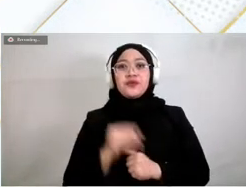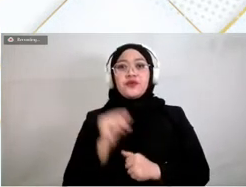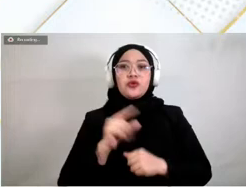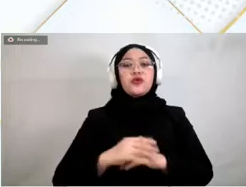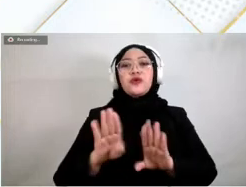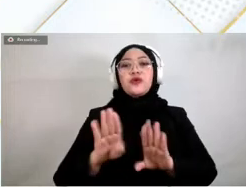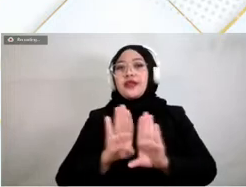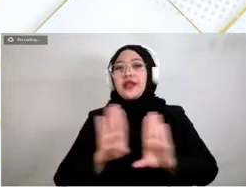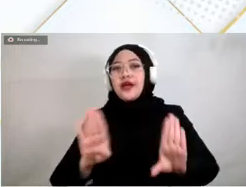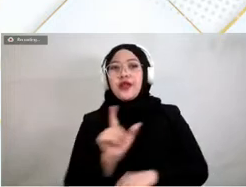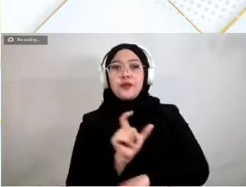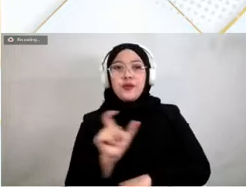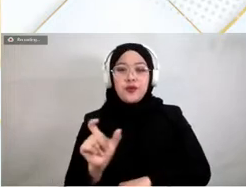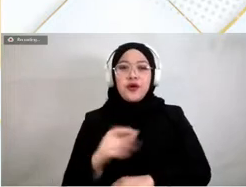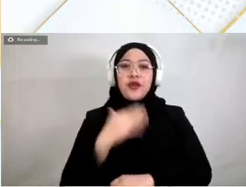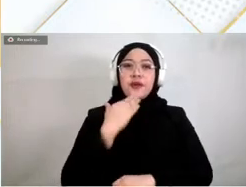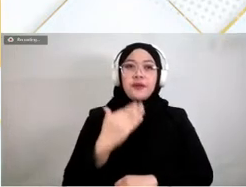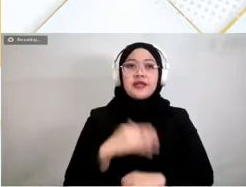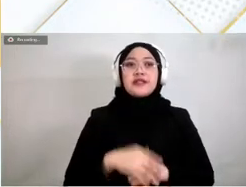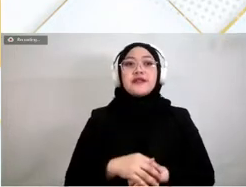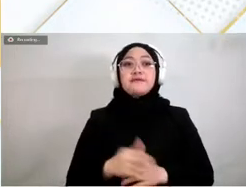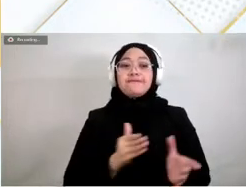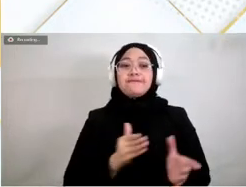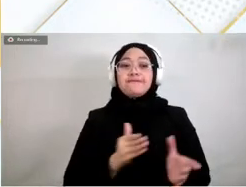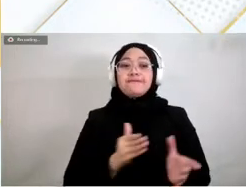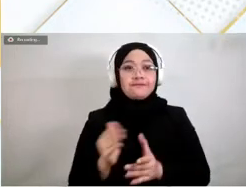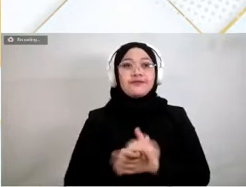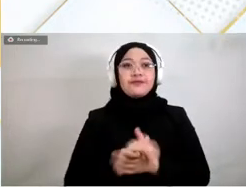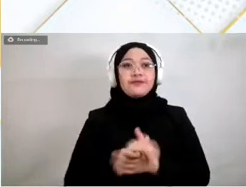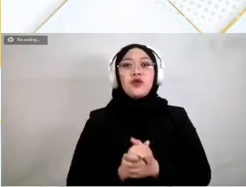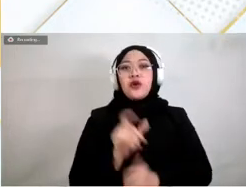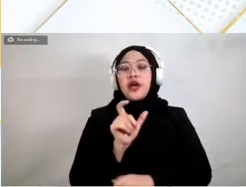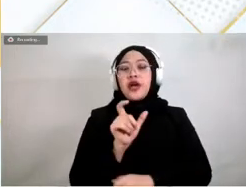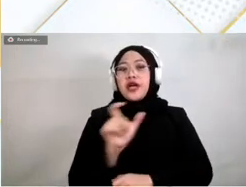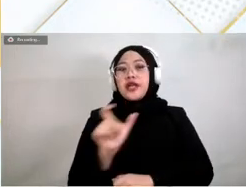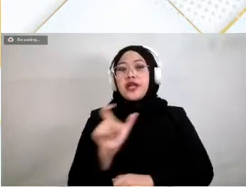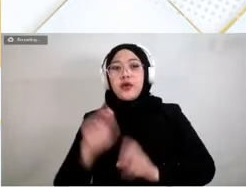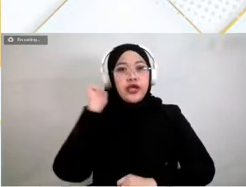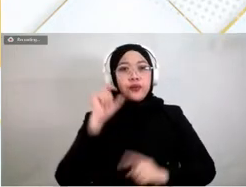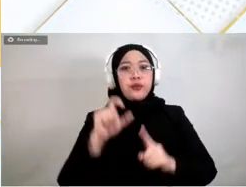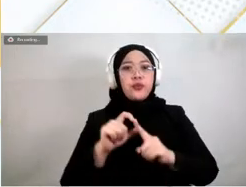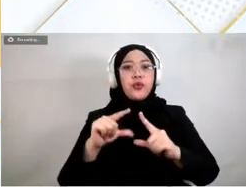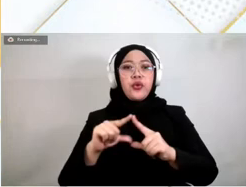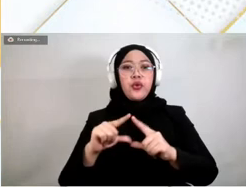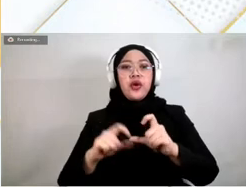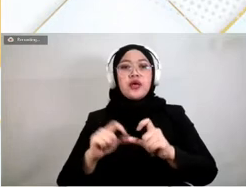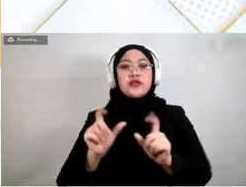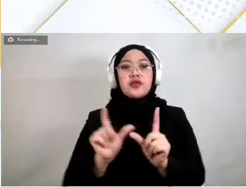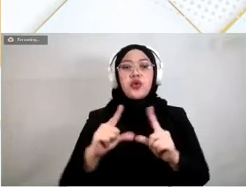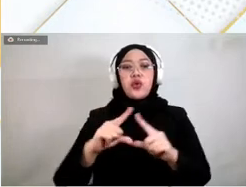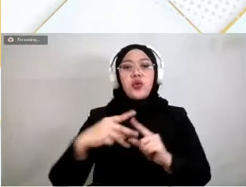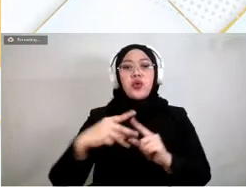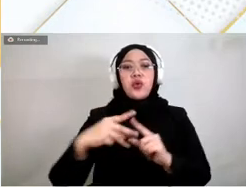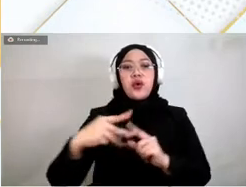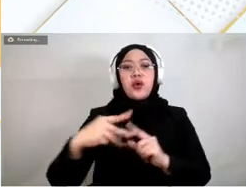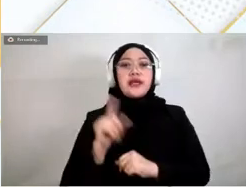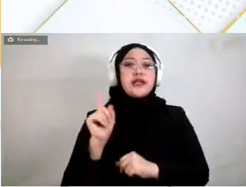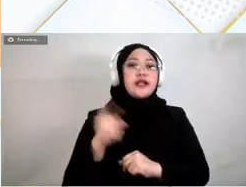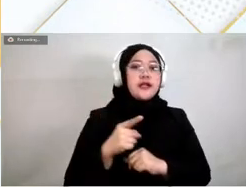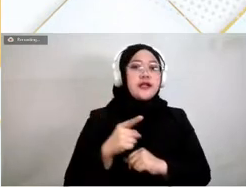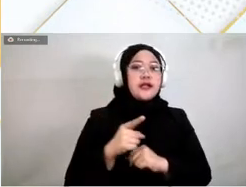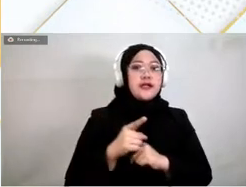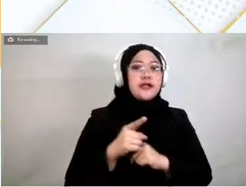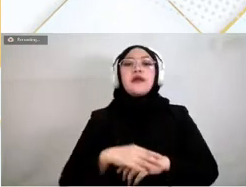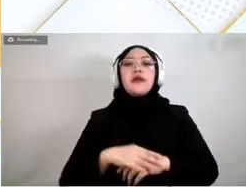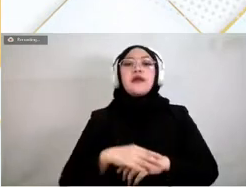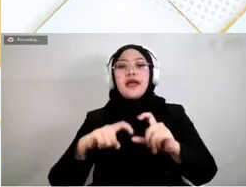today. Now we will also listen to remarks from Ibu Jaleswari Pramodawardhani, Deputy for Political, Defense, Security,